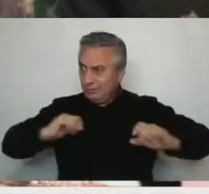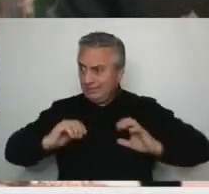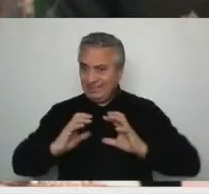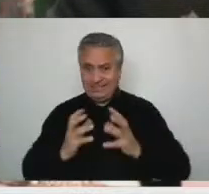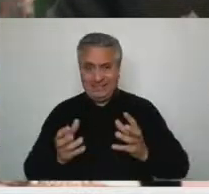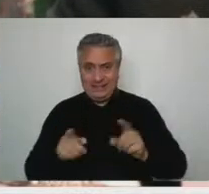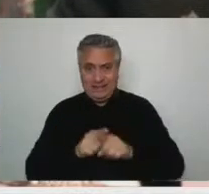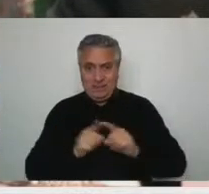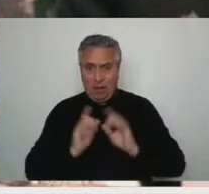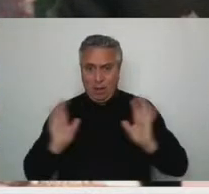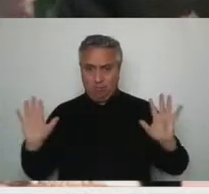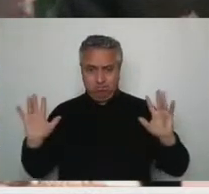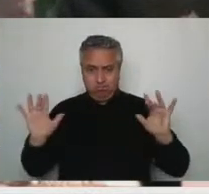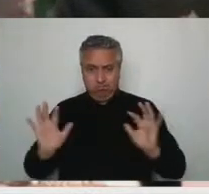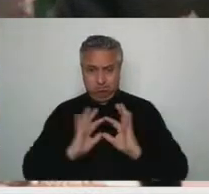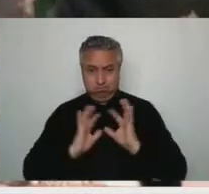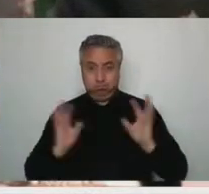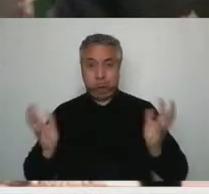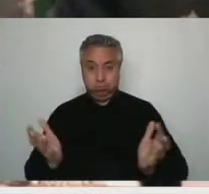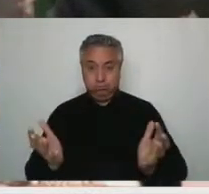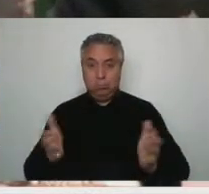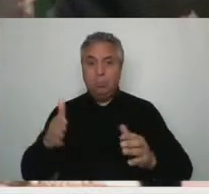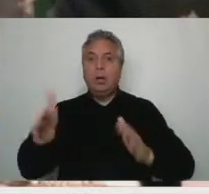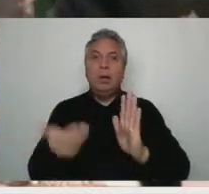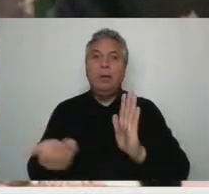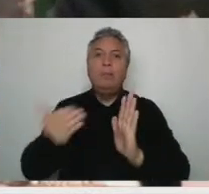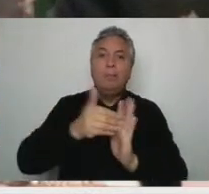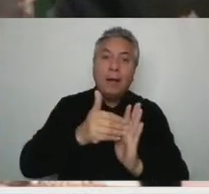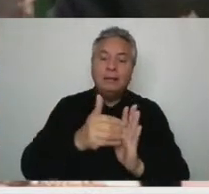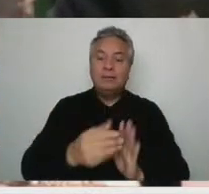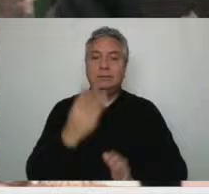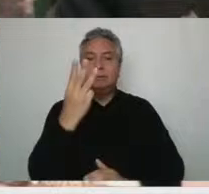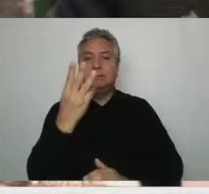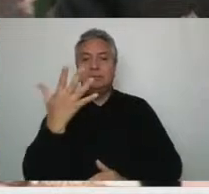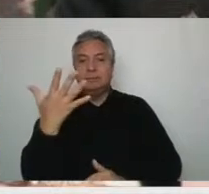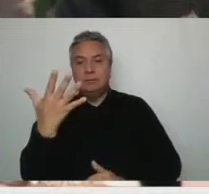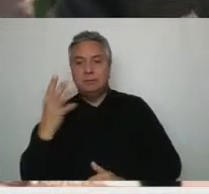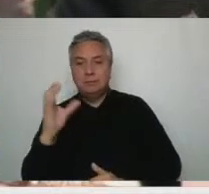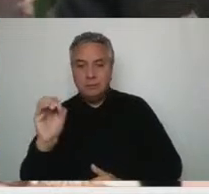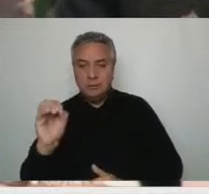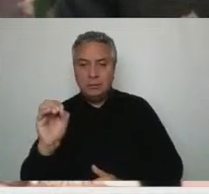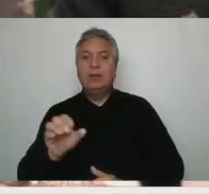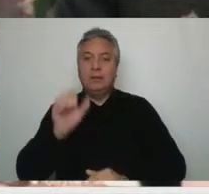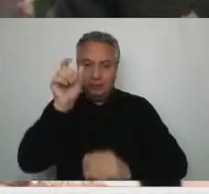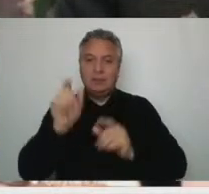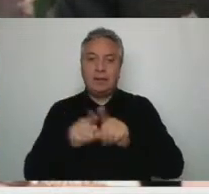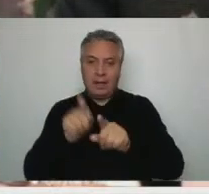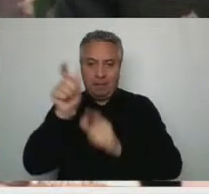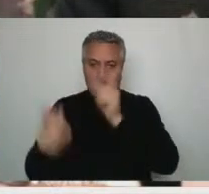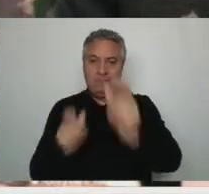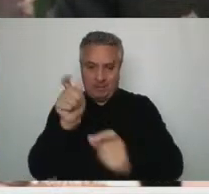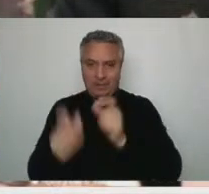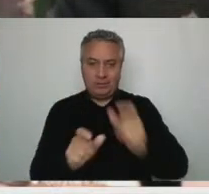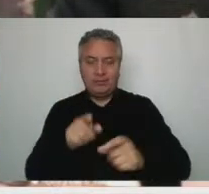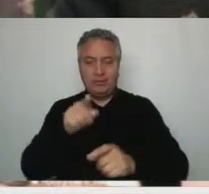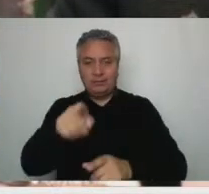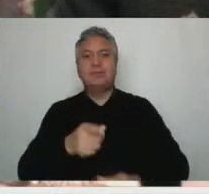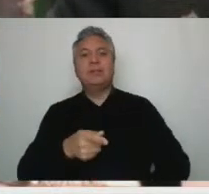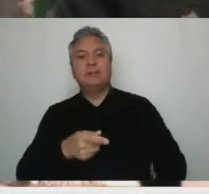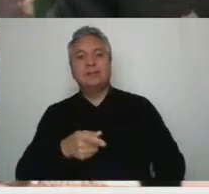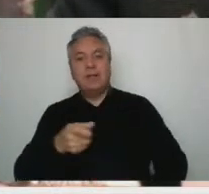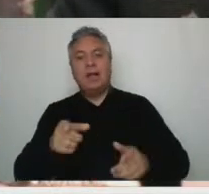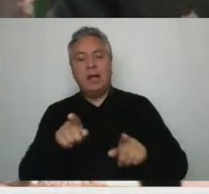We have a full room here and more than 150 persons that are connected online. We do have